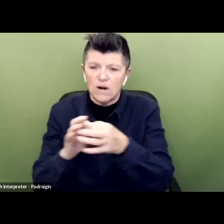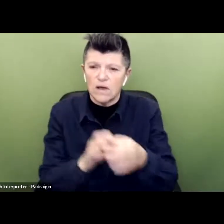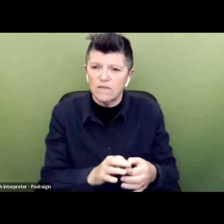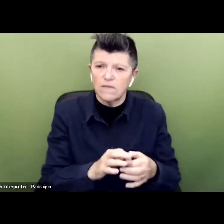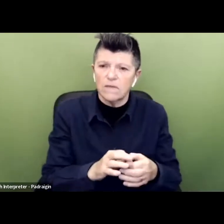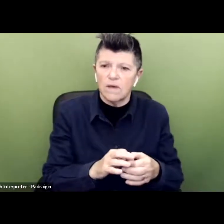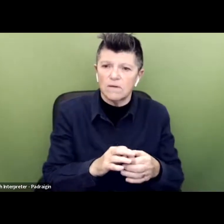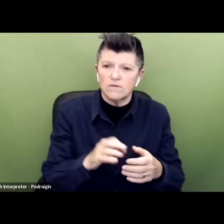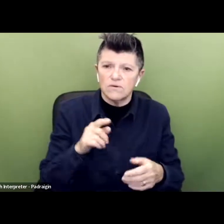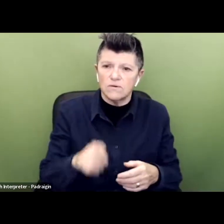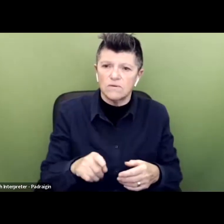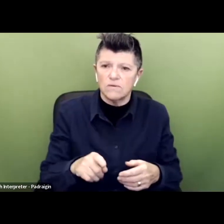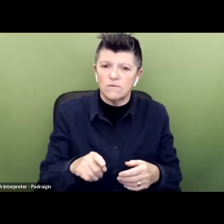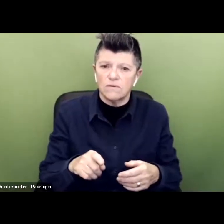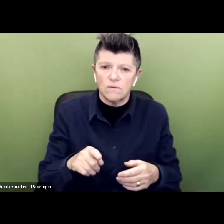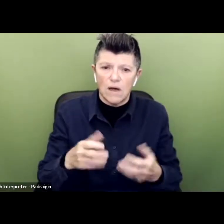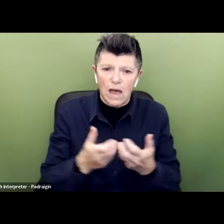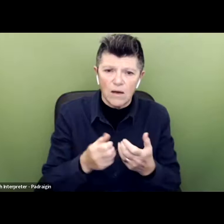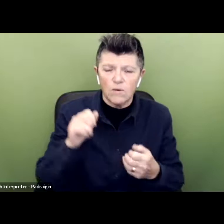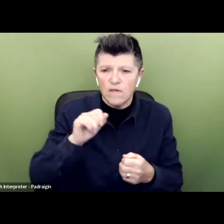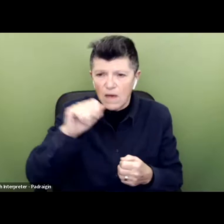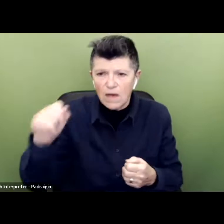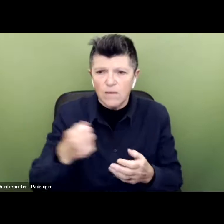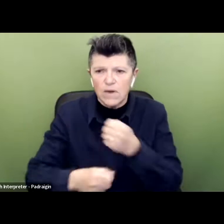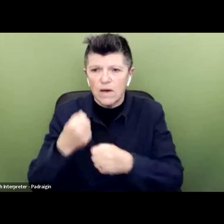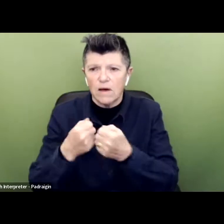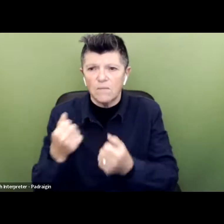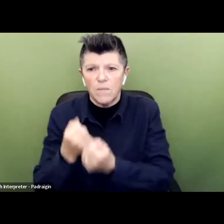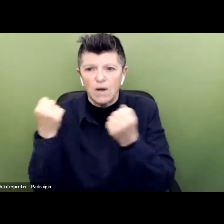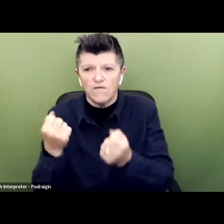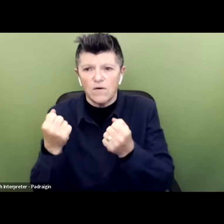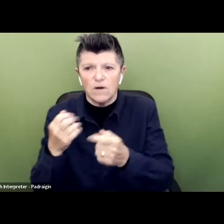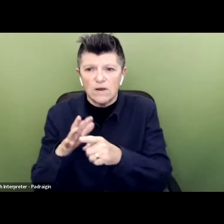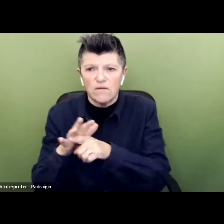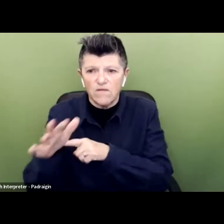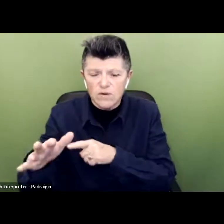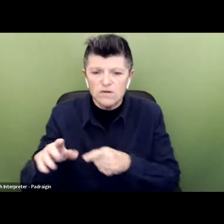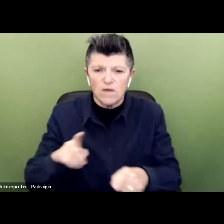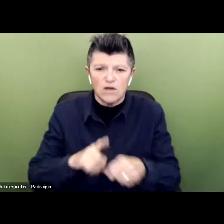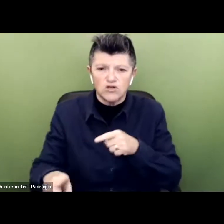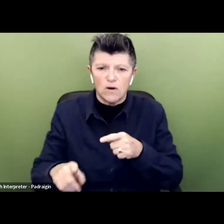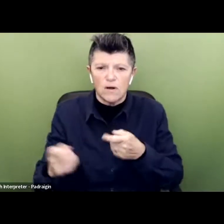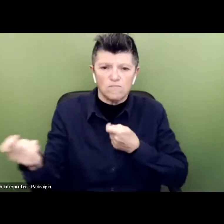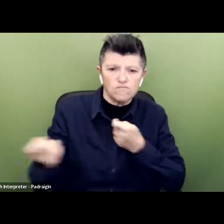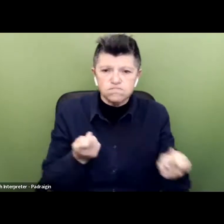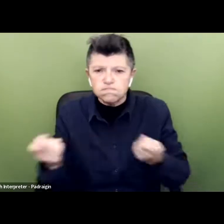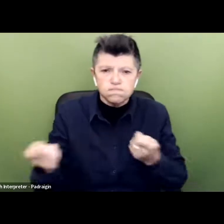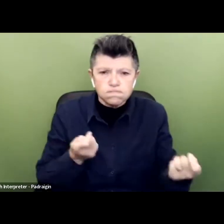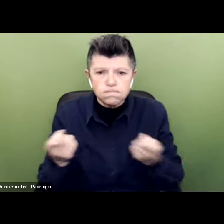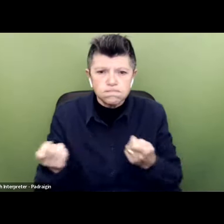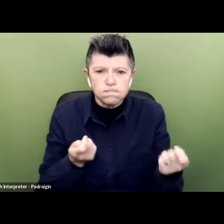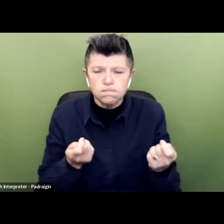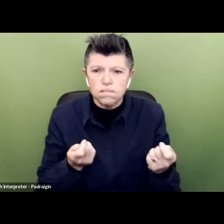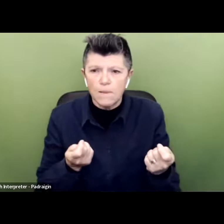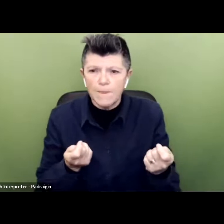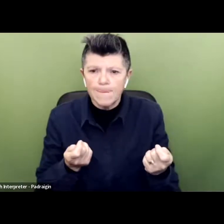more powerful and influential, then they try and throw their weight around. And they try and, and not necessarily in a way which respects democratic